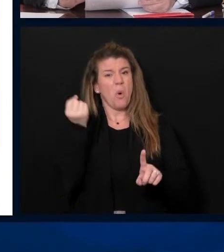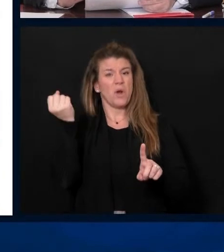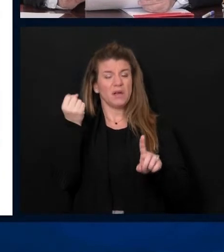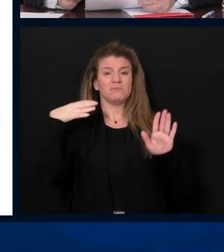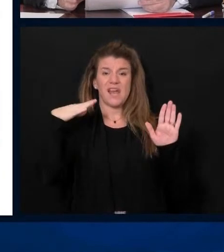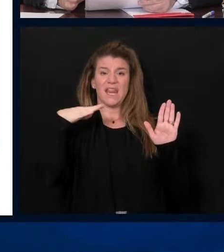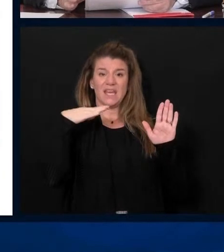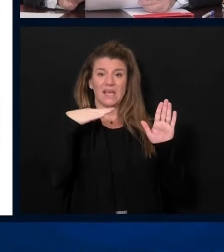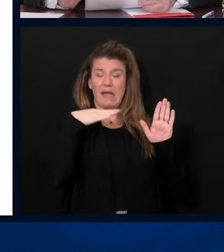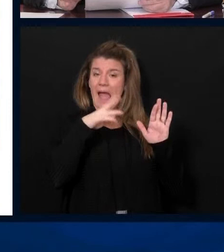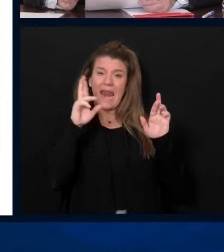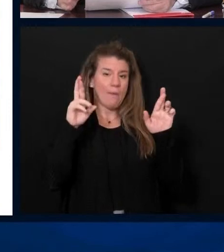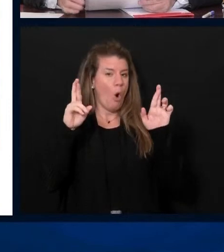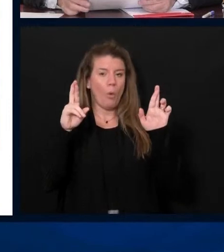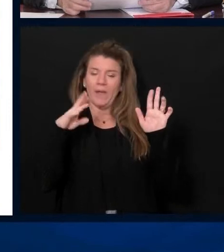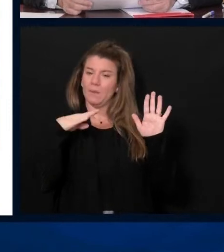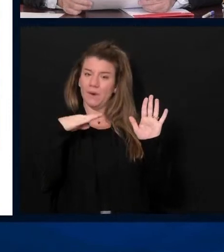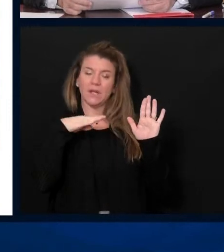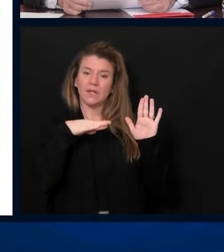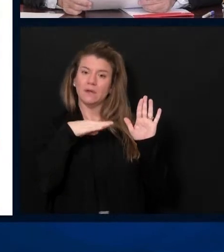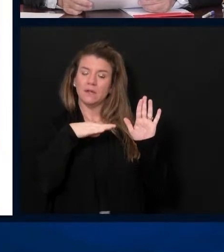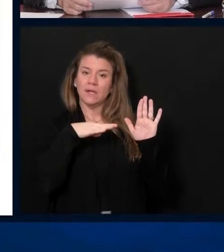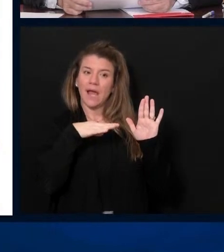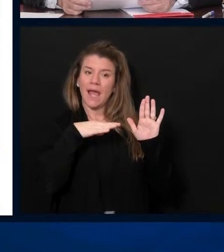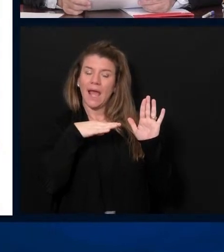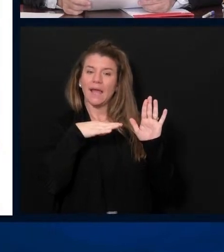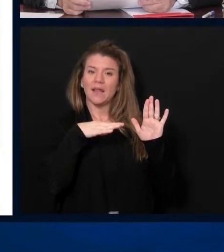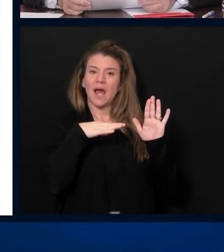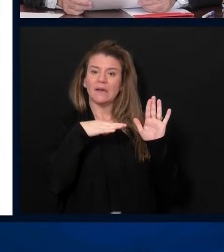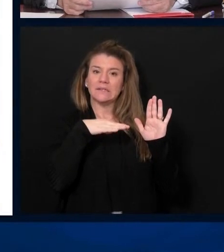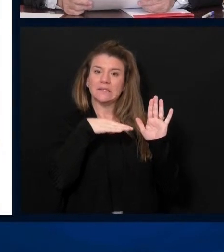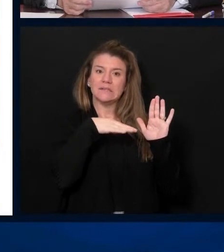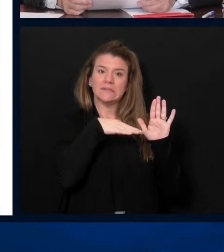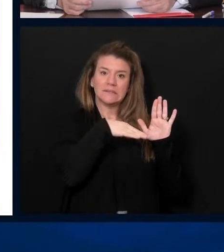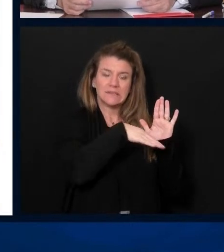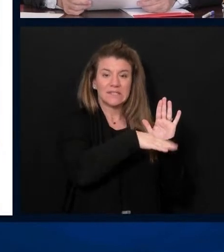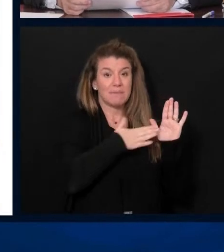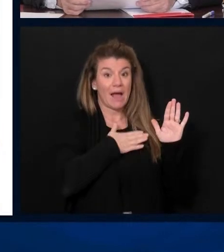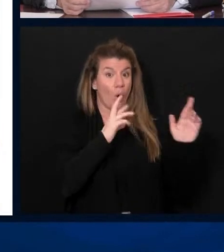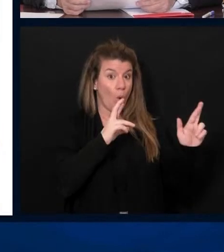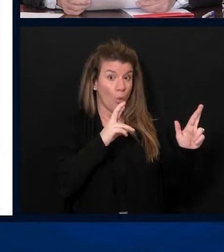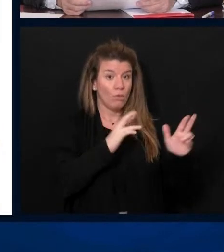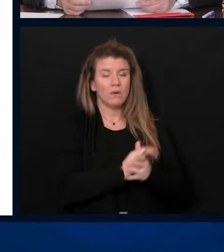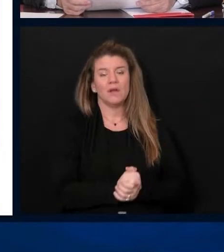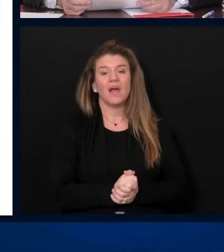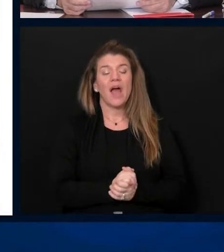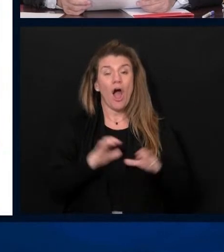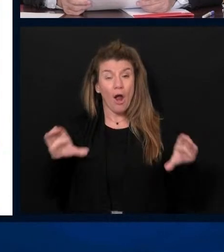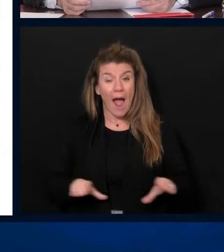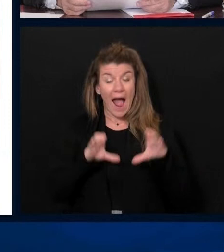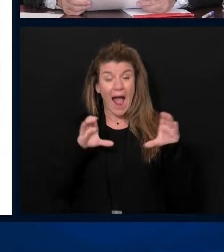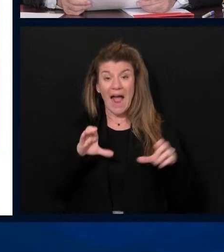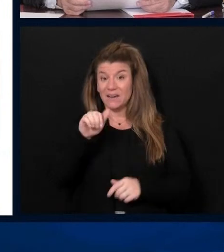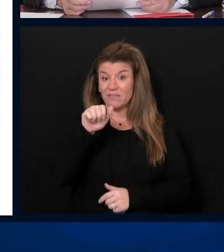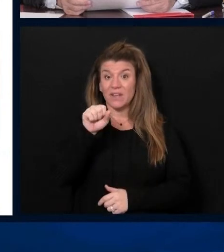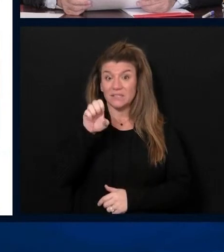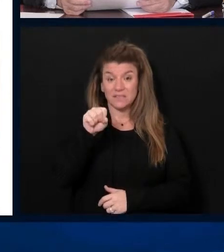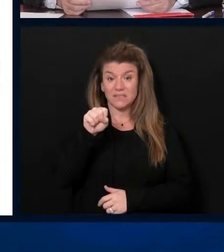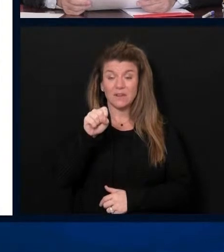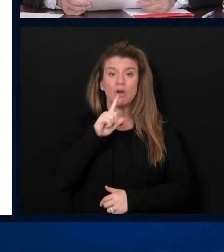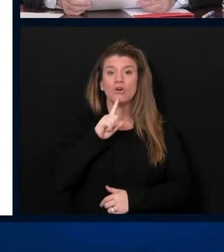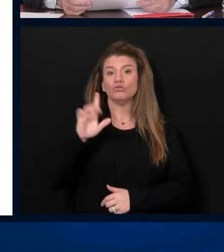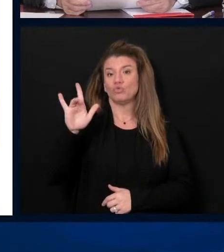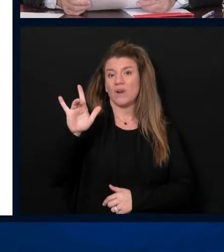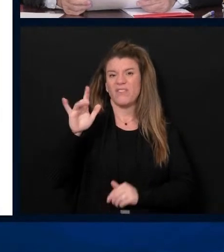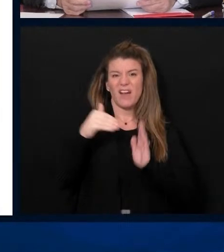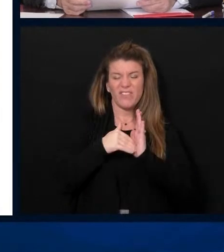there, and I hope and pray it does, and then it starts to drop. Our active cases are